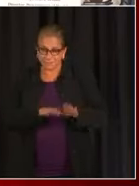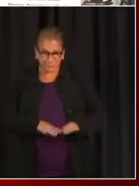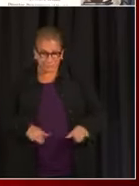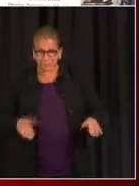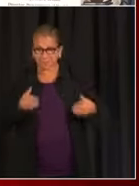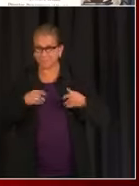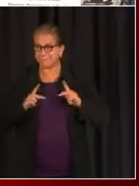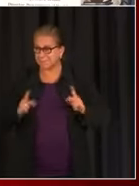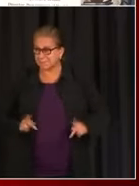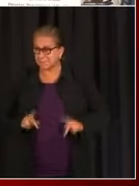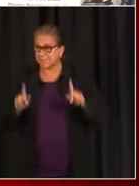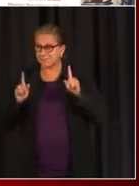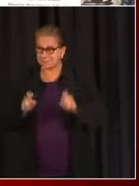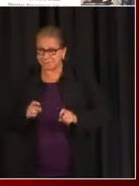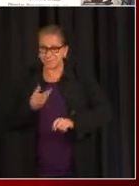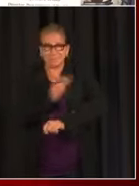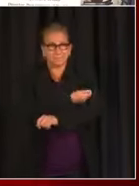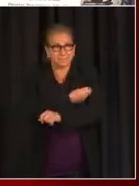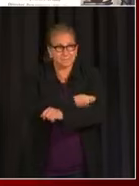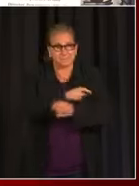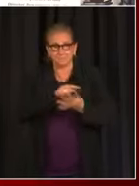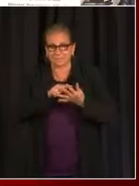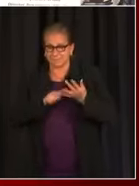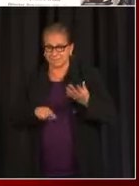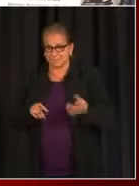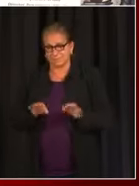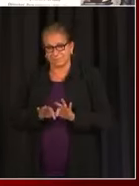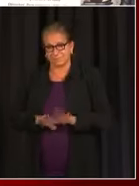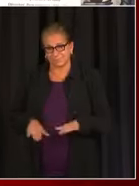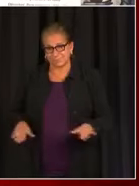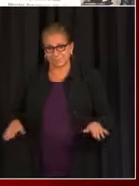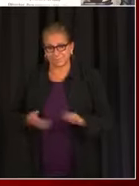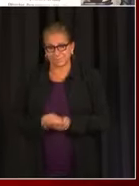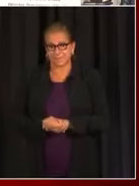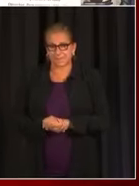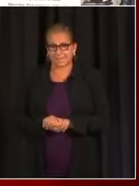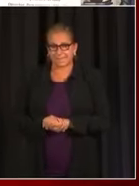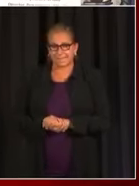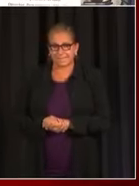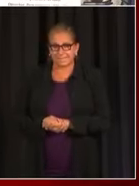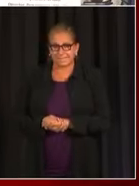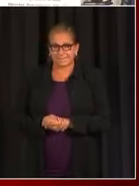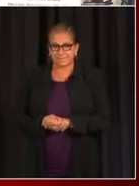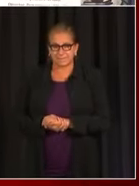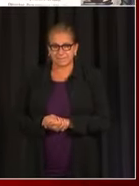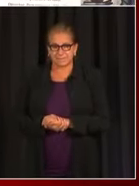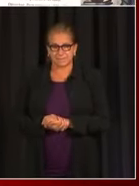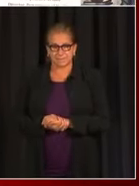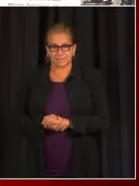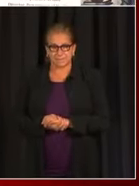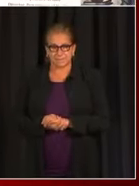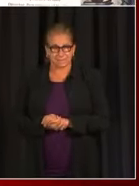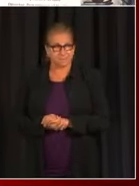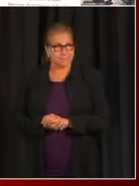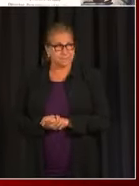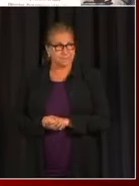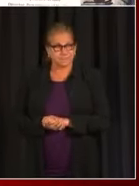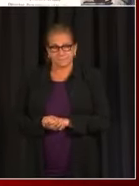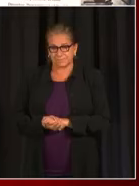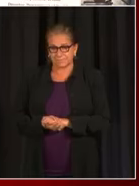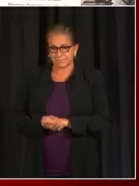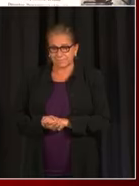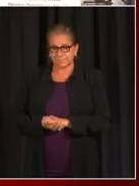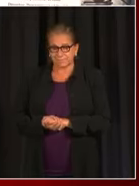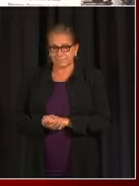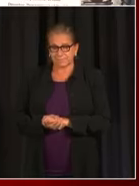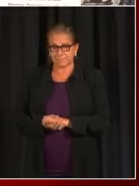emotional and developmental milestones. So we don't just need you to get your vaccines. That's really important. We also want your child to get